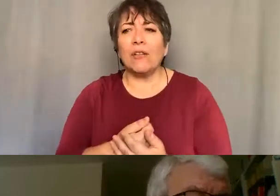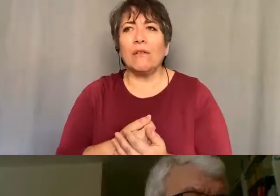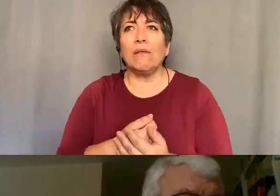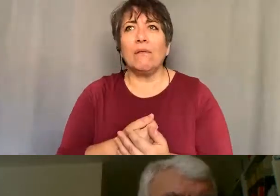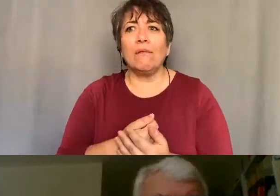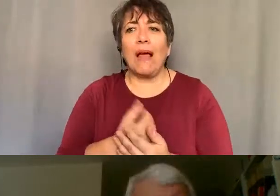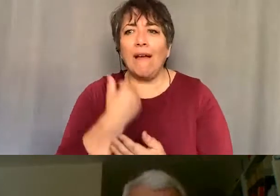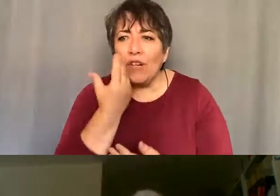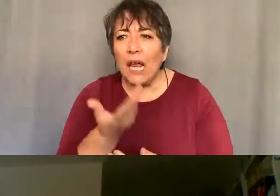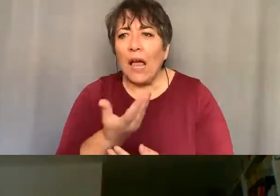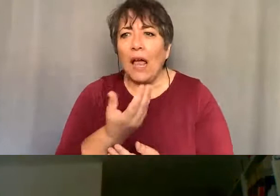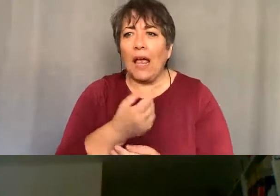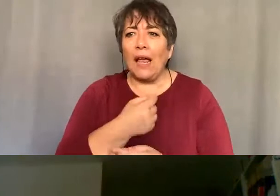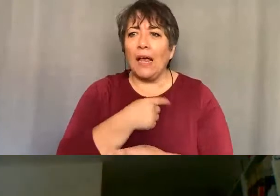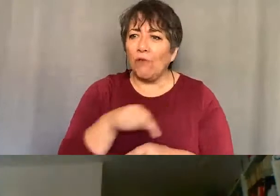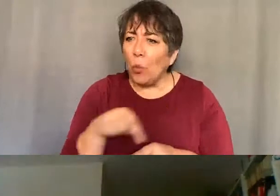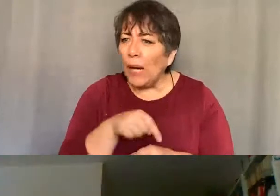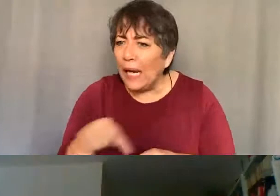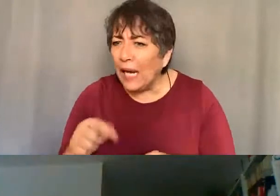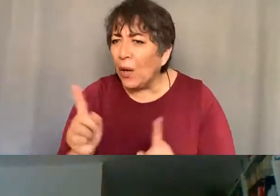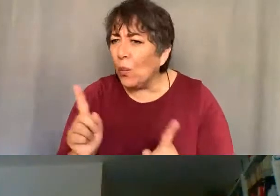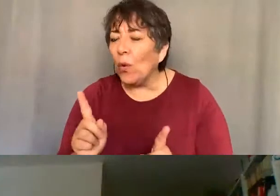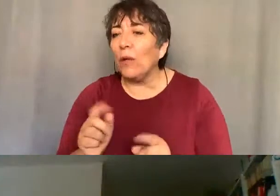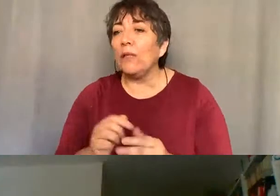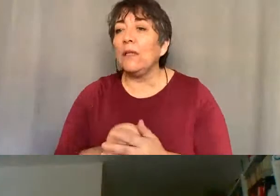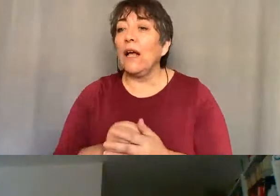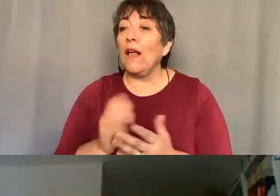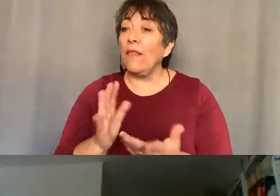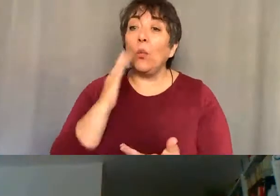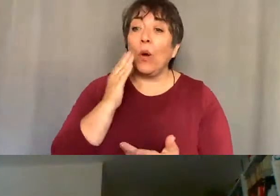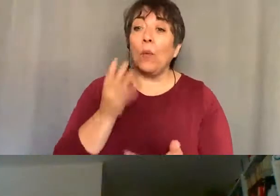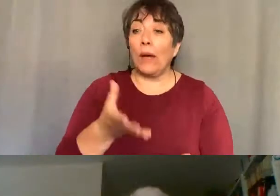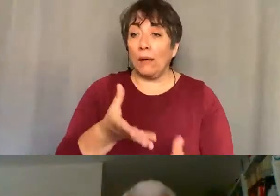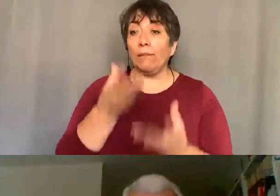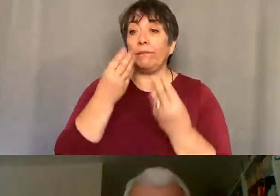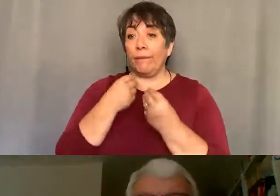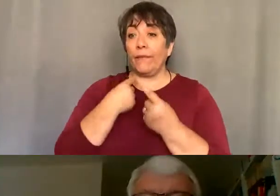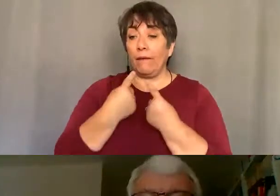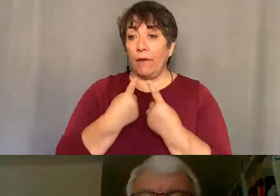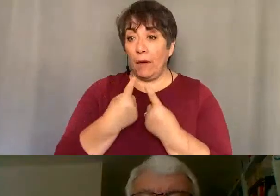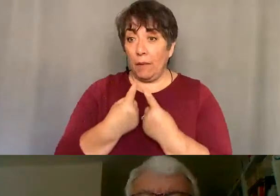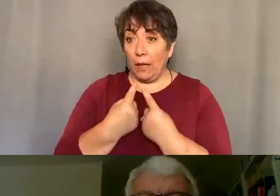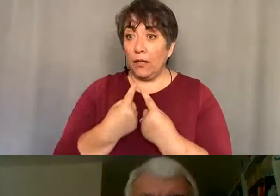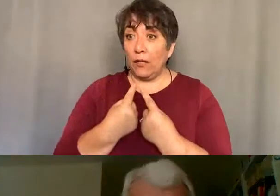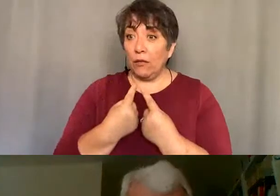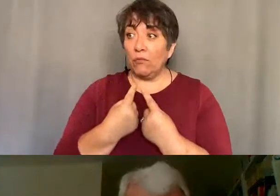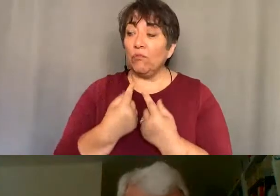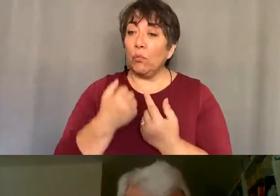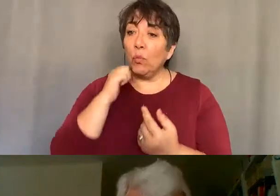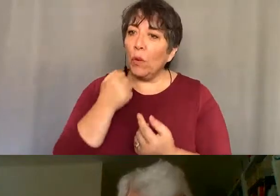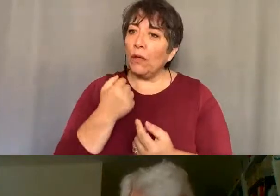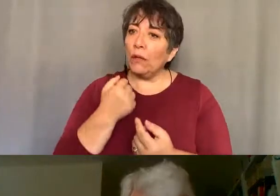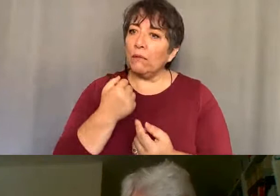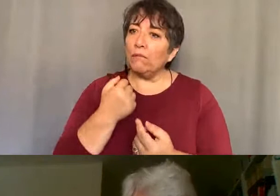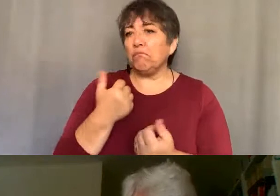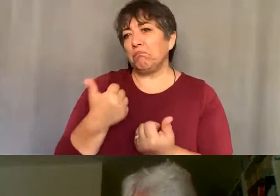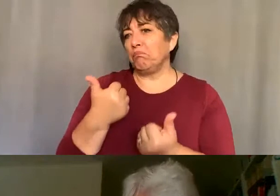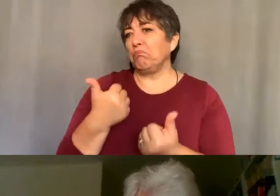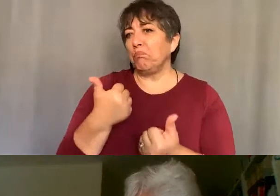issue that with the responses that we get from patients, or we will patient request to the surgery so that a supply could be